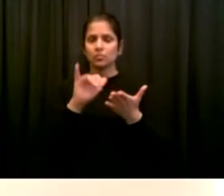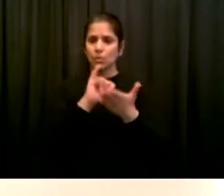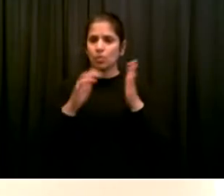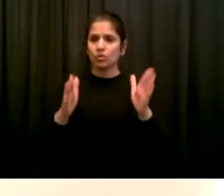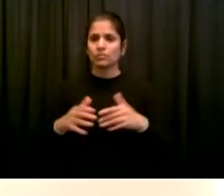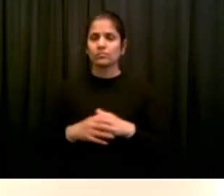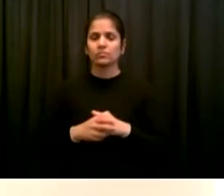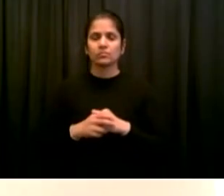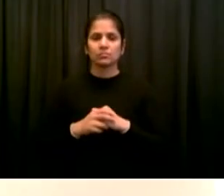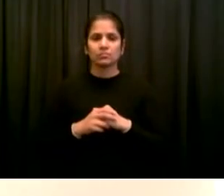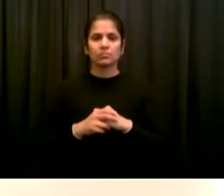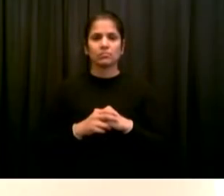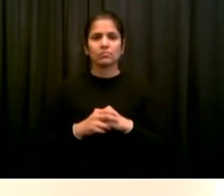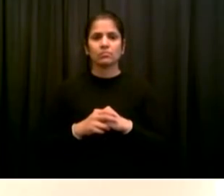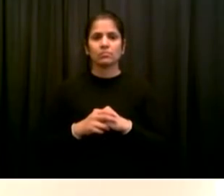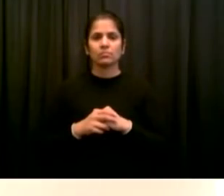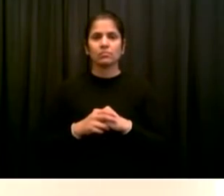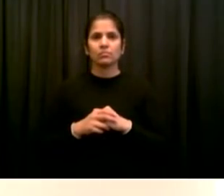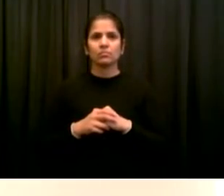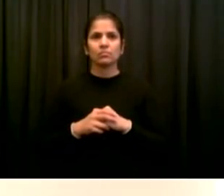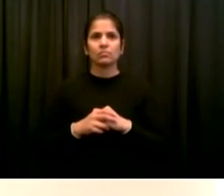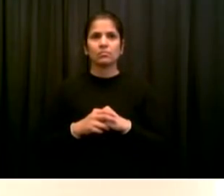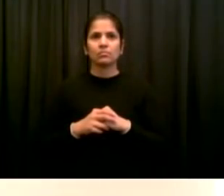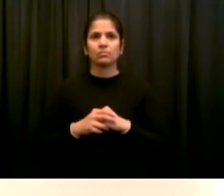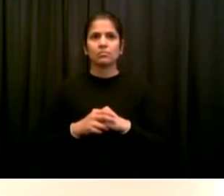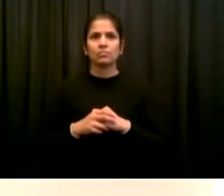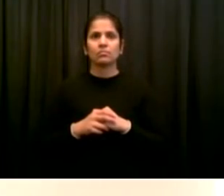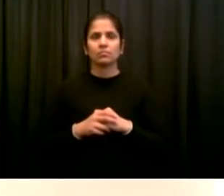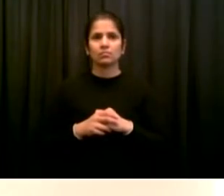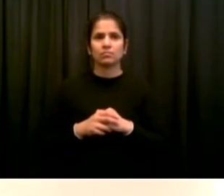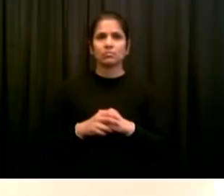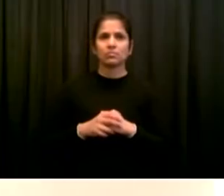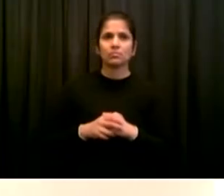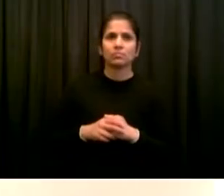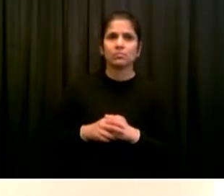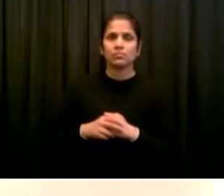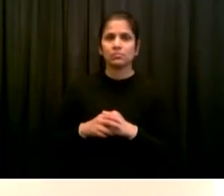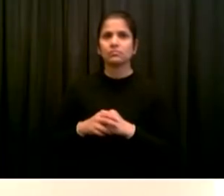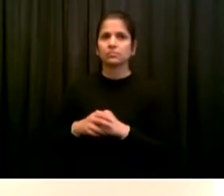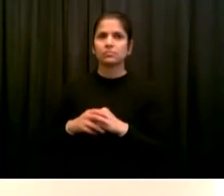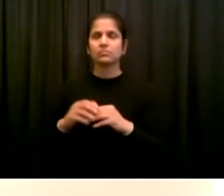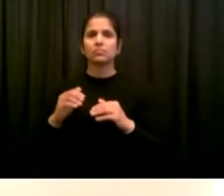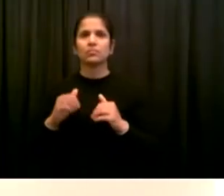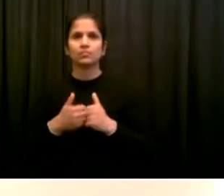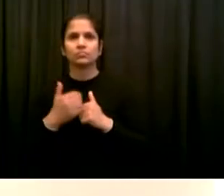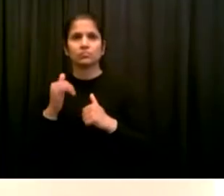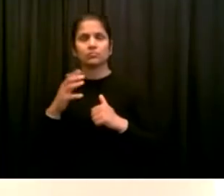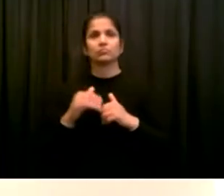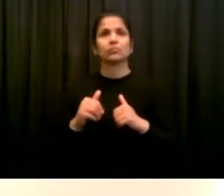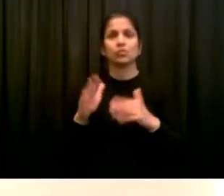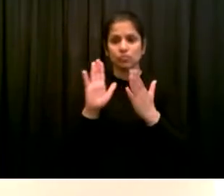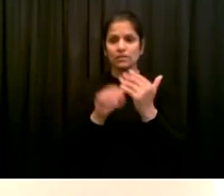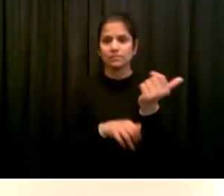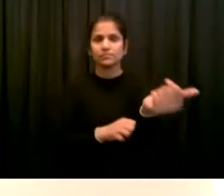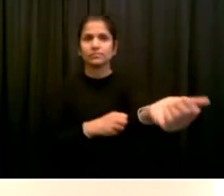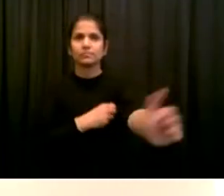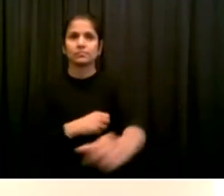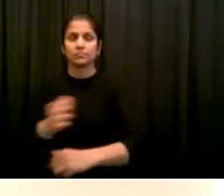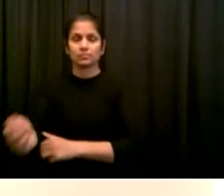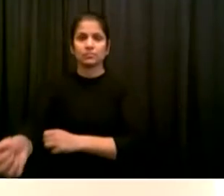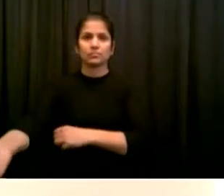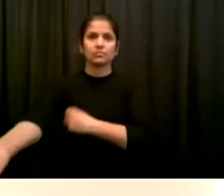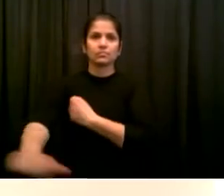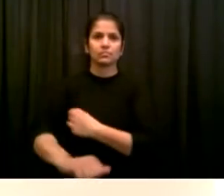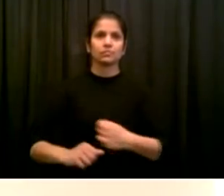I asked them, how many of you work with, work to address justice involvement and justice issues? And